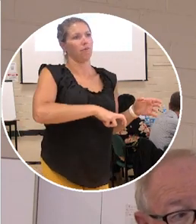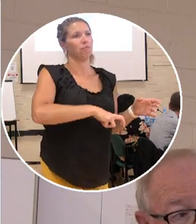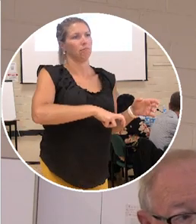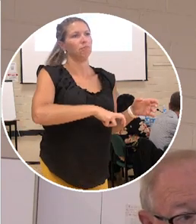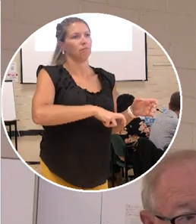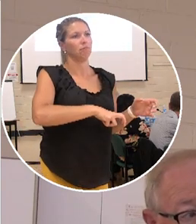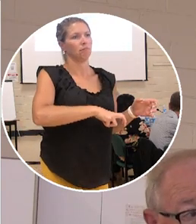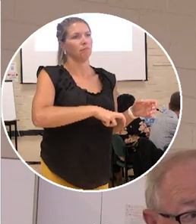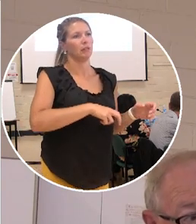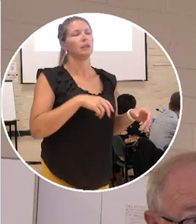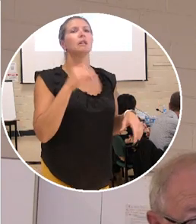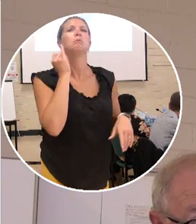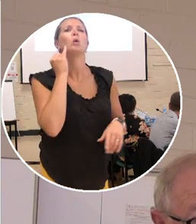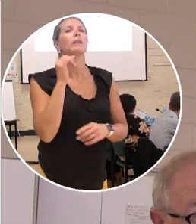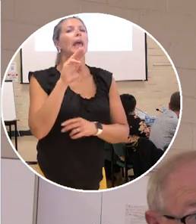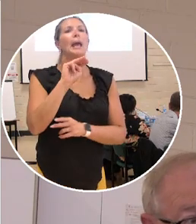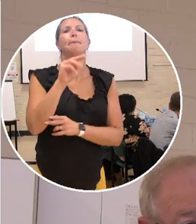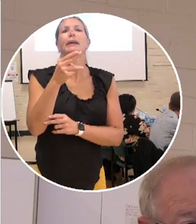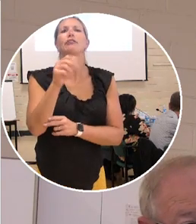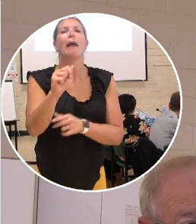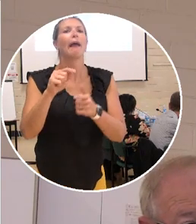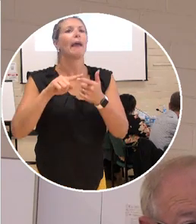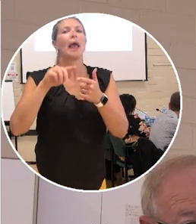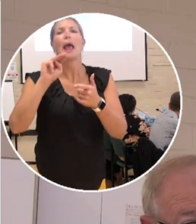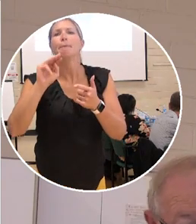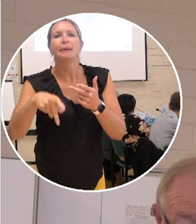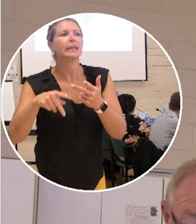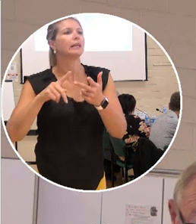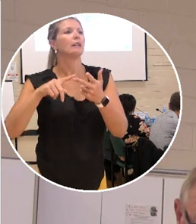as an MHA, an MP.